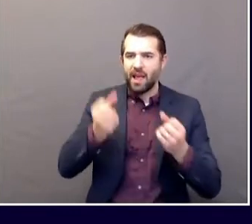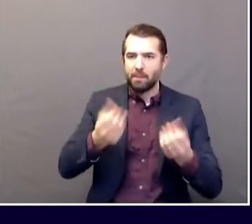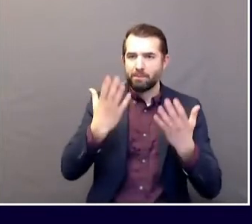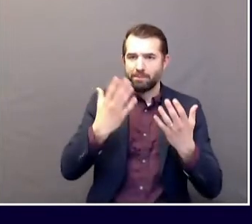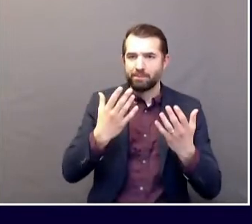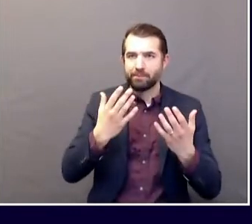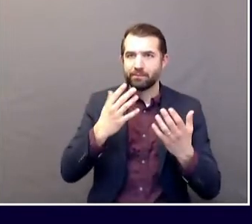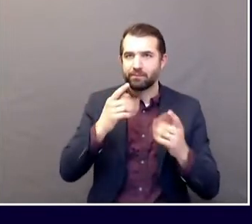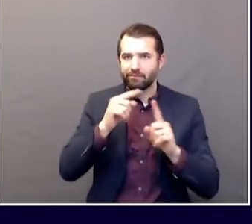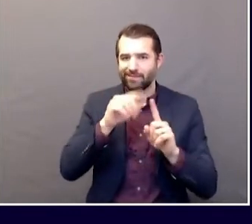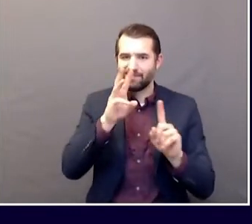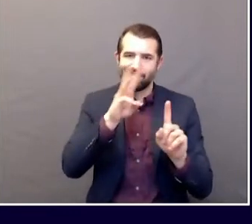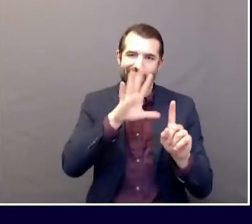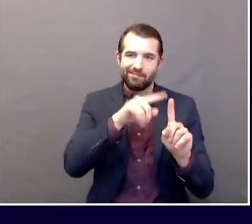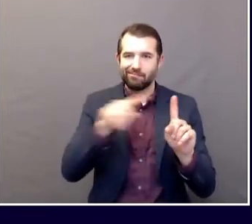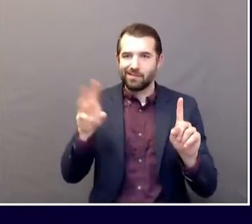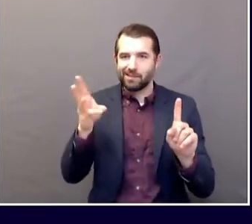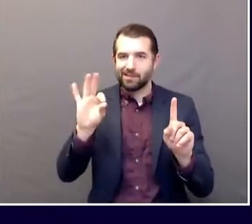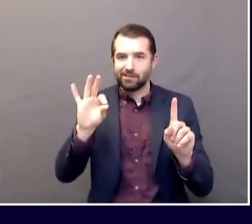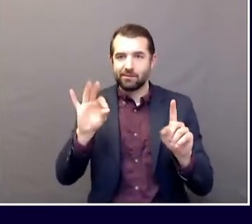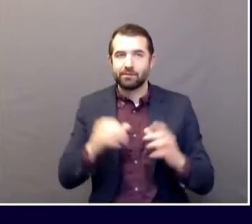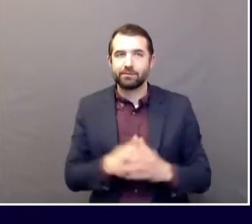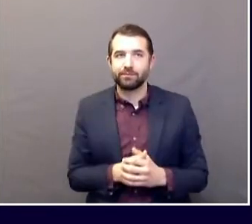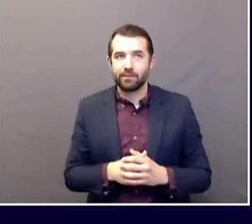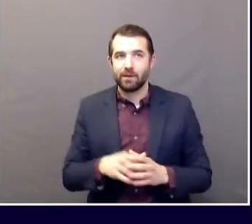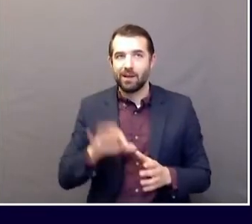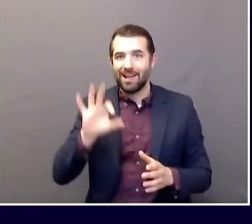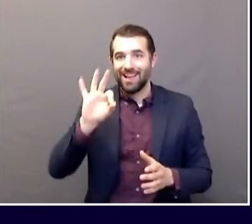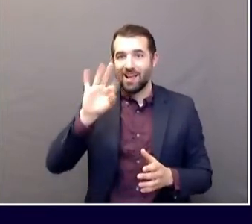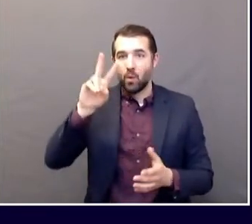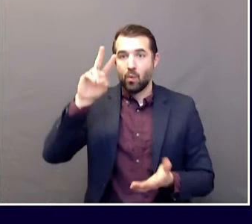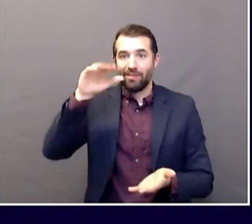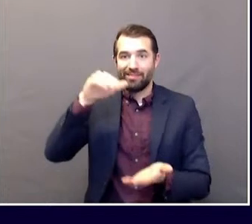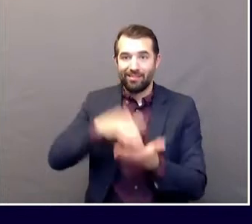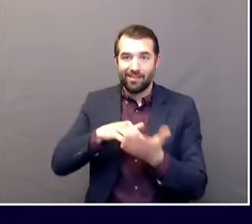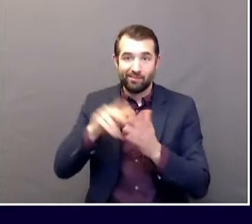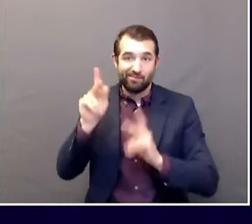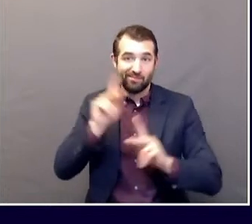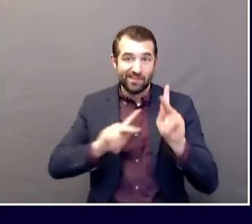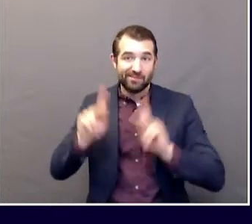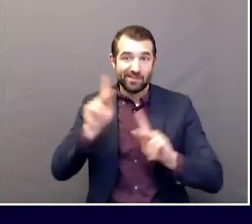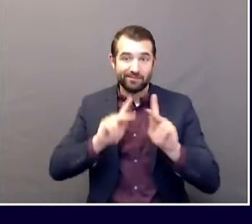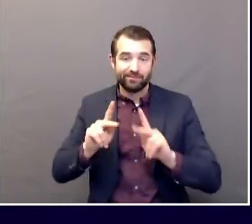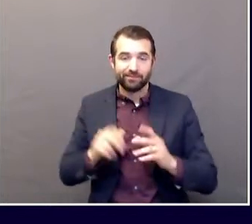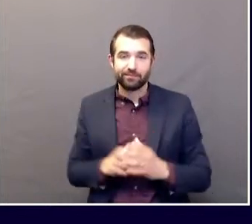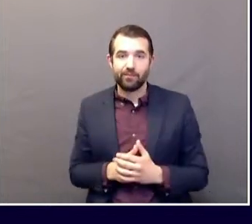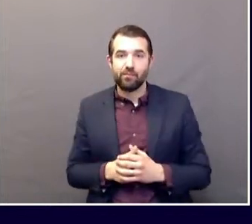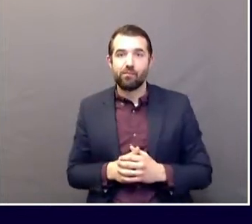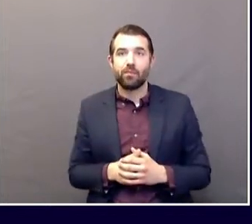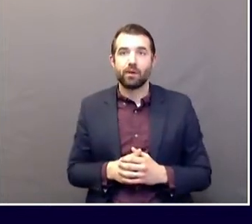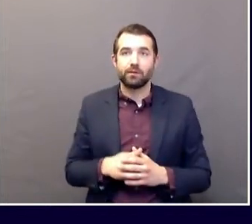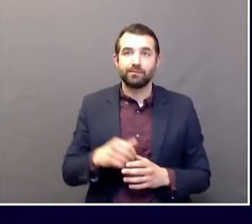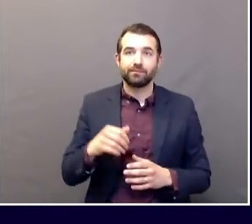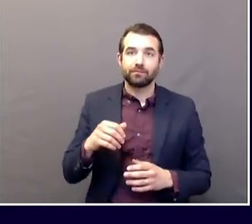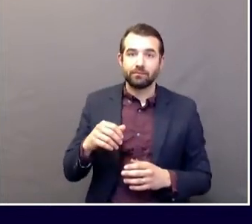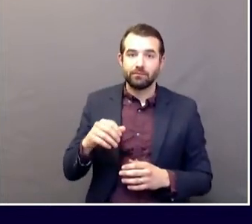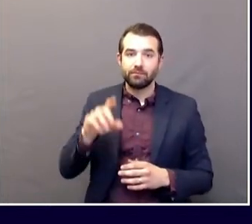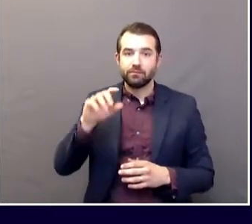category. Great. Thank you. Let me turn to Dustin at New England Cable News next.